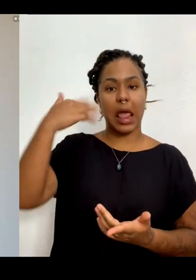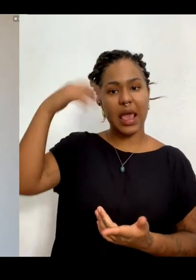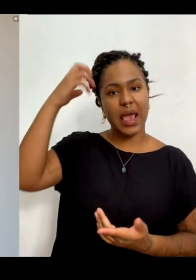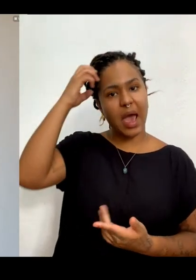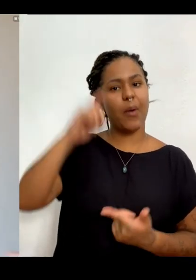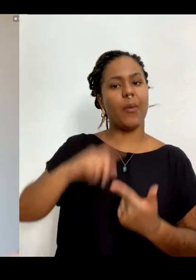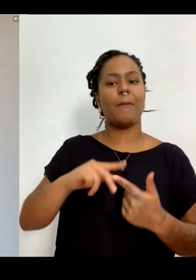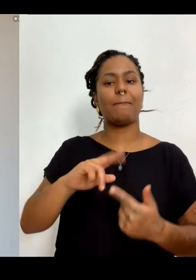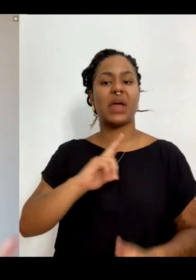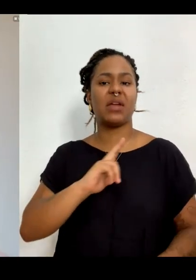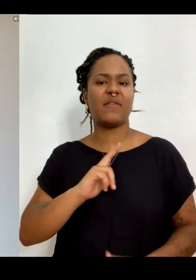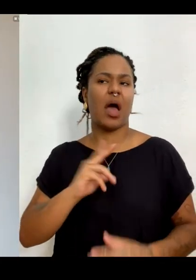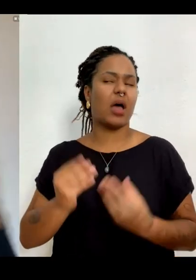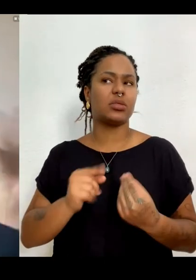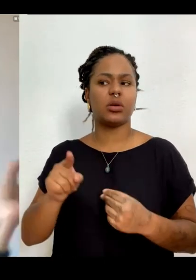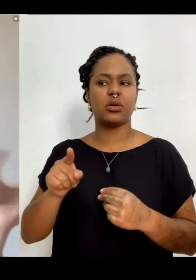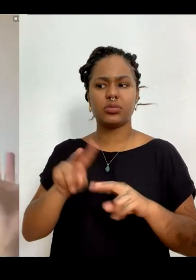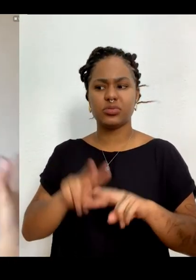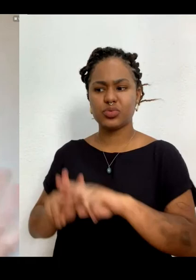um continue